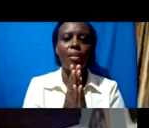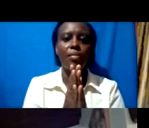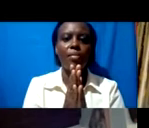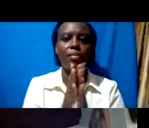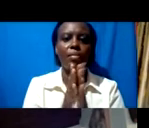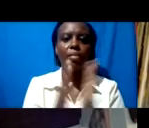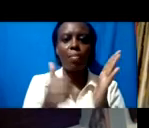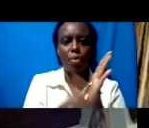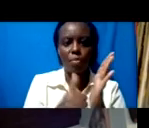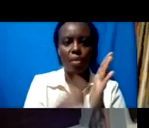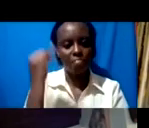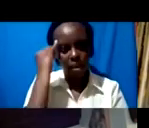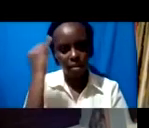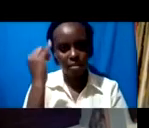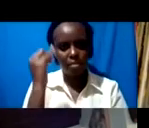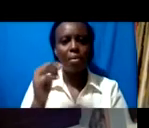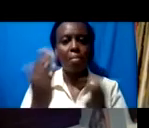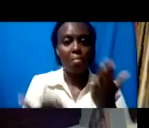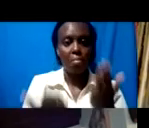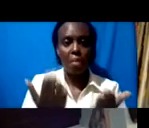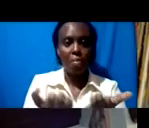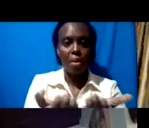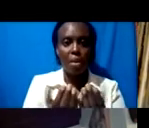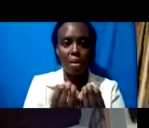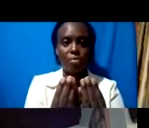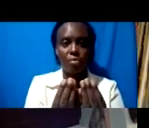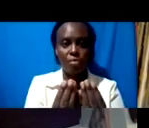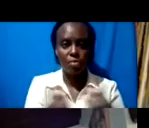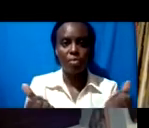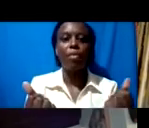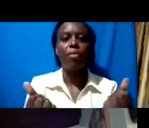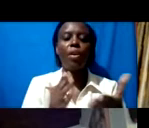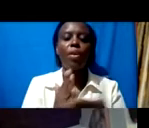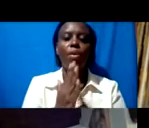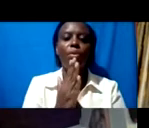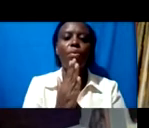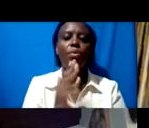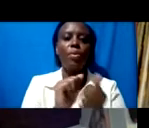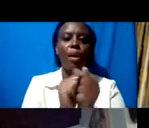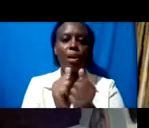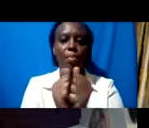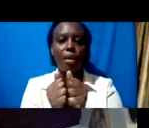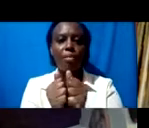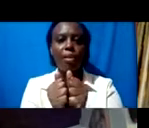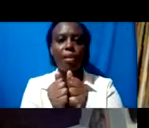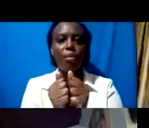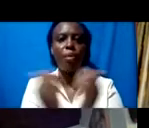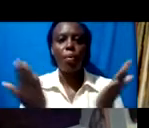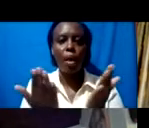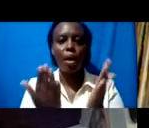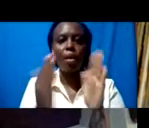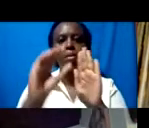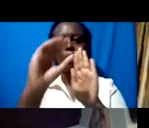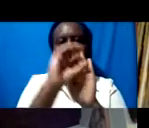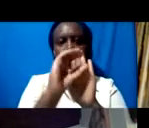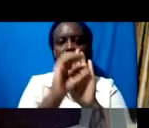problems that we may need to sort out through amendments to the Constitution. Of course,